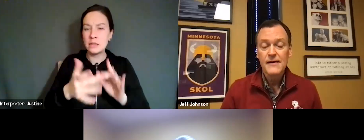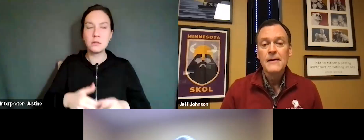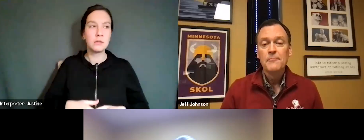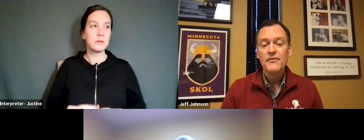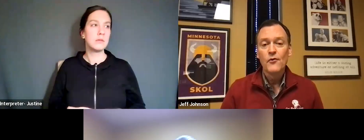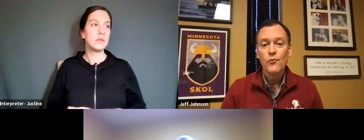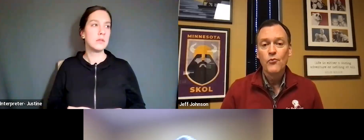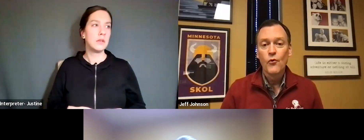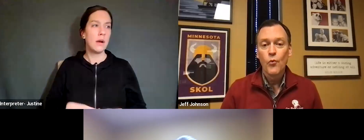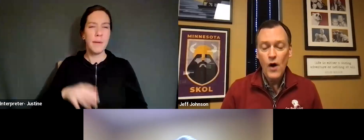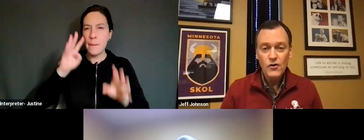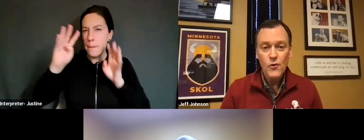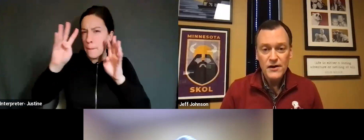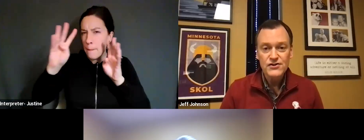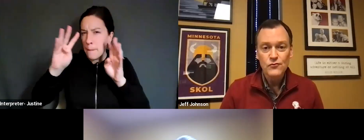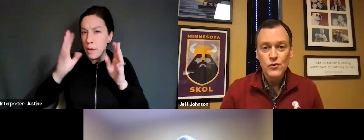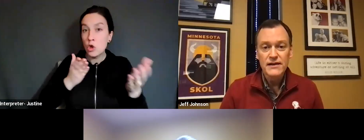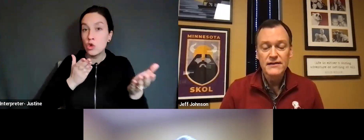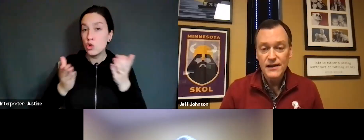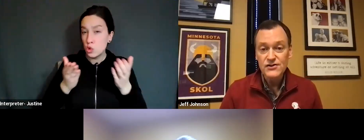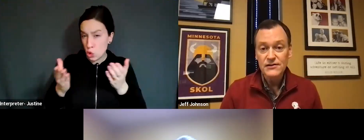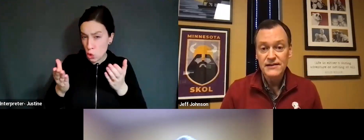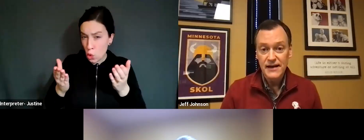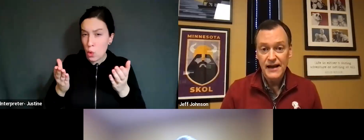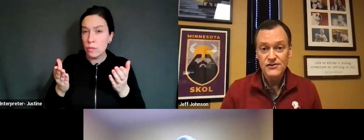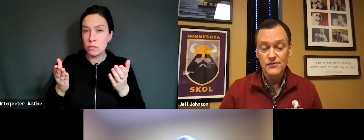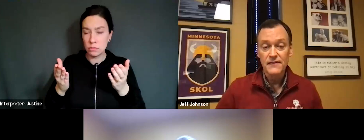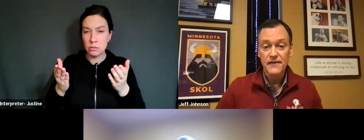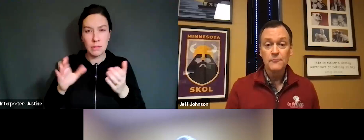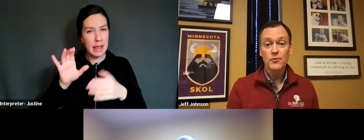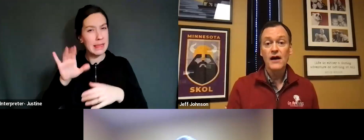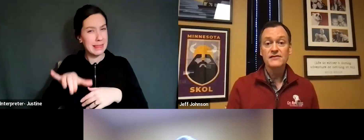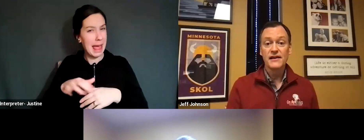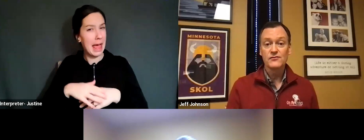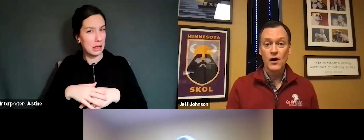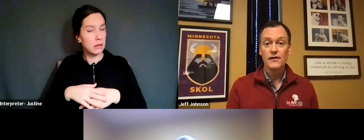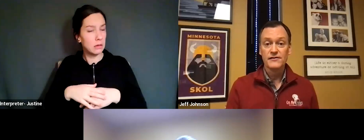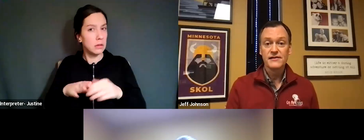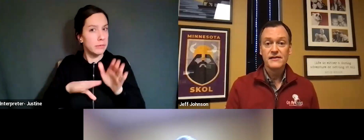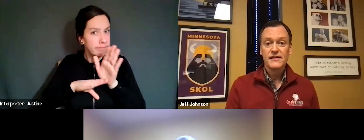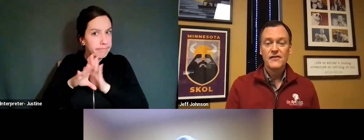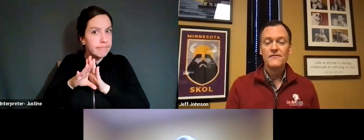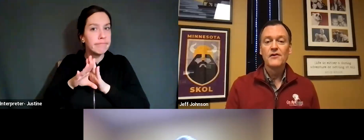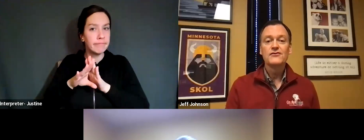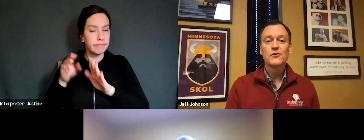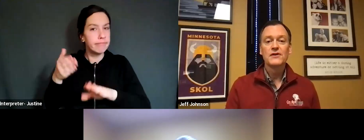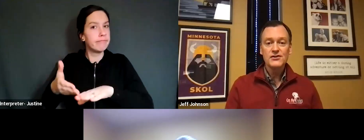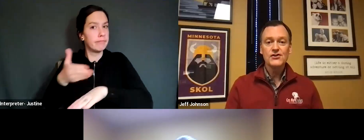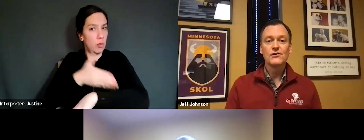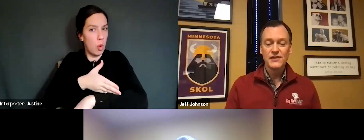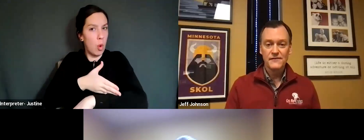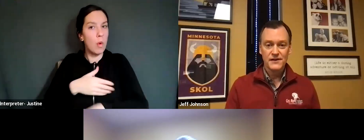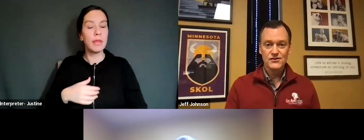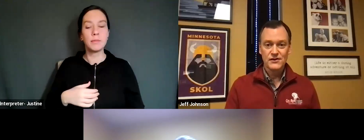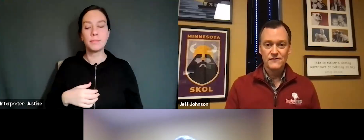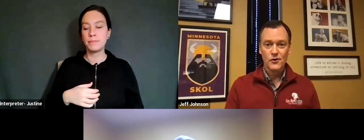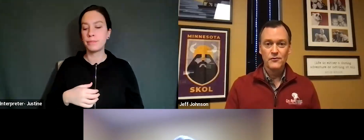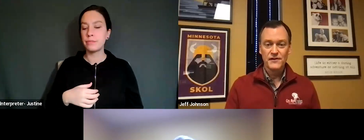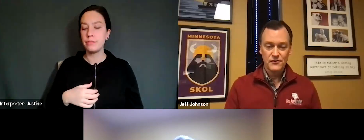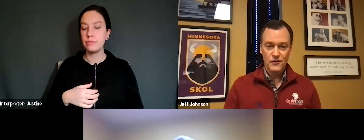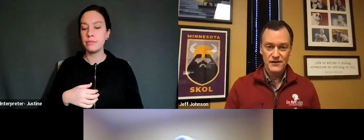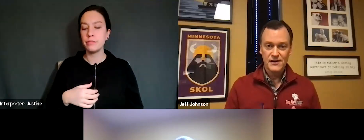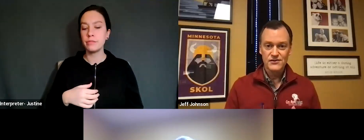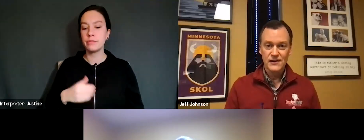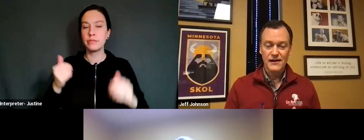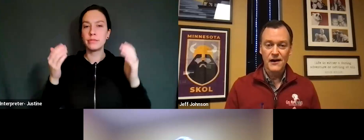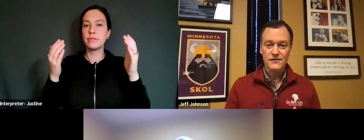growth. But the one question we intentionally didn't answer in that process was the very traditional definition of growth in